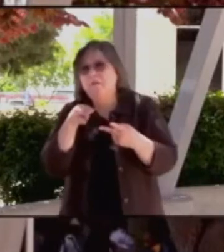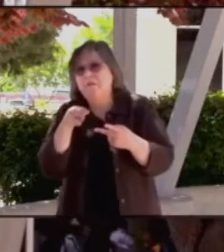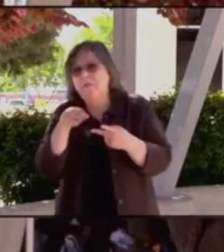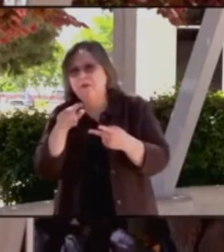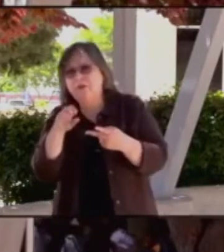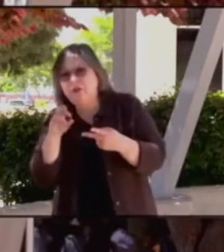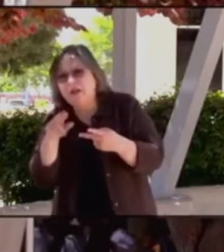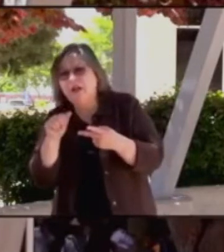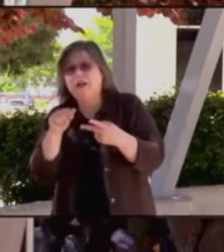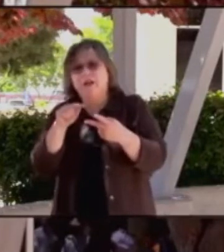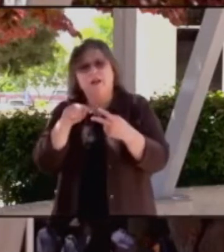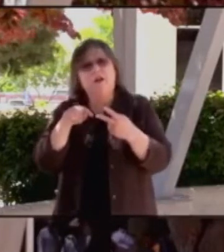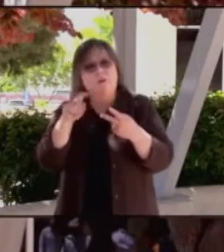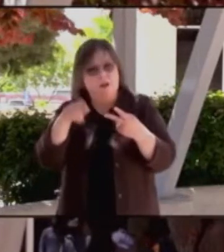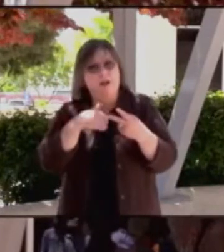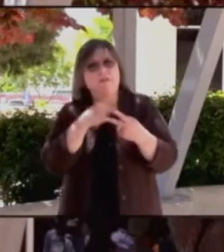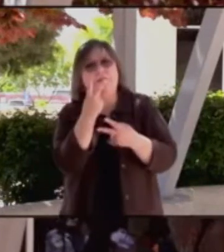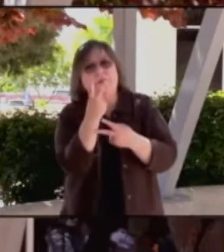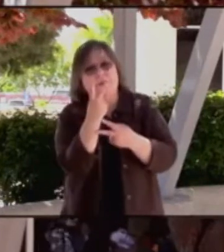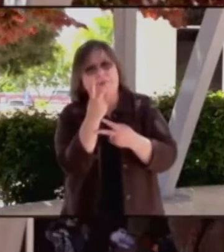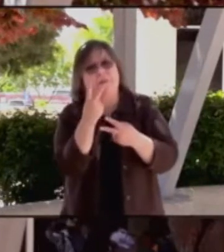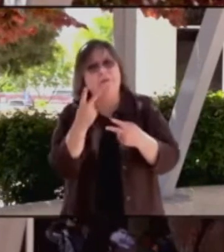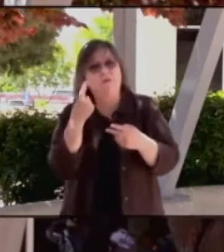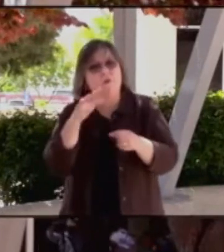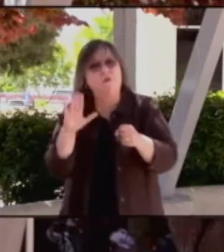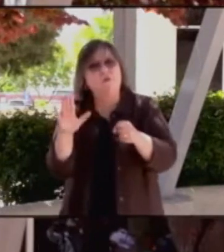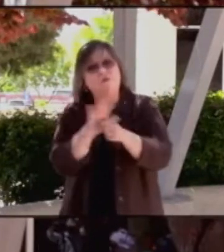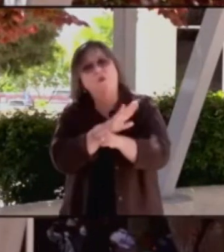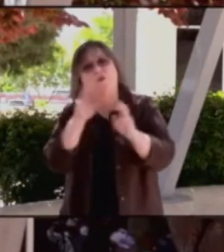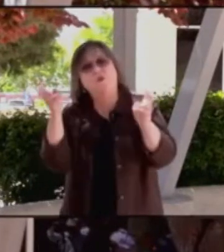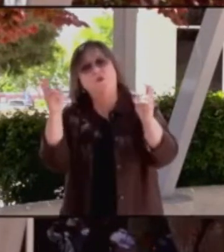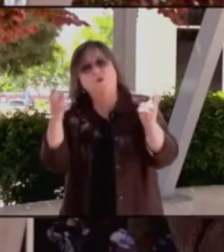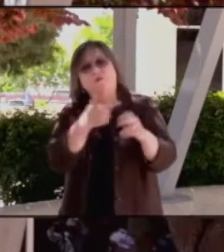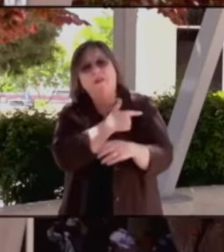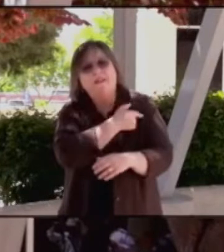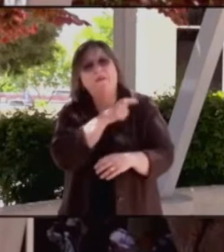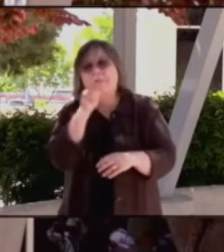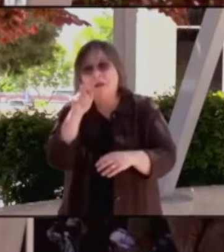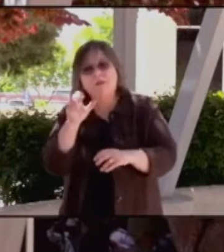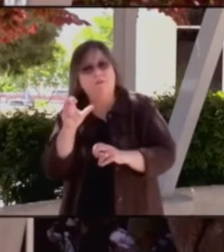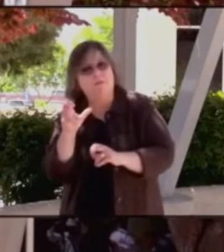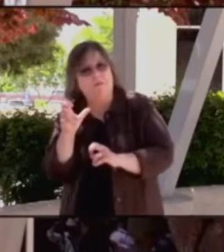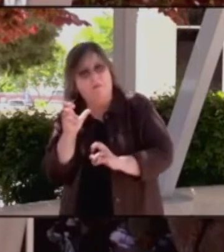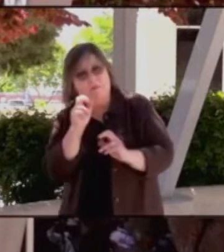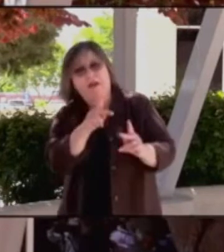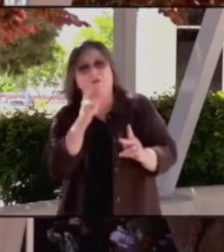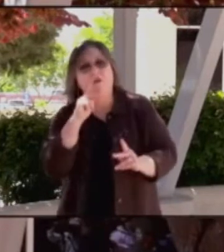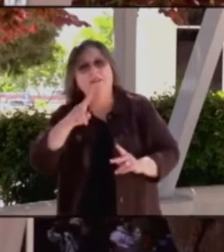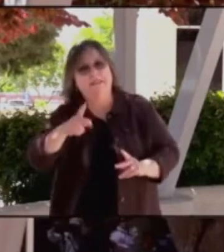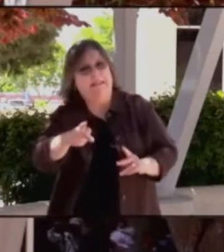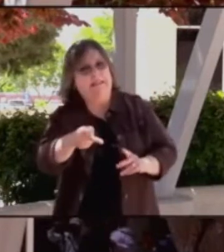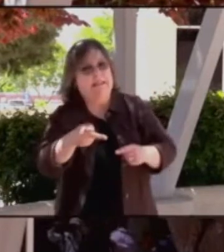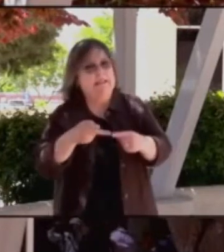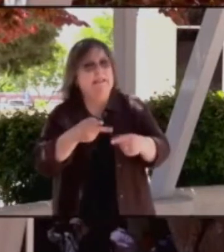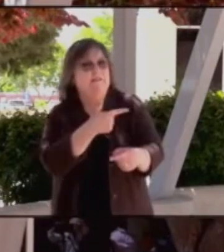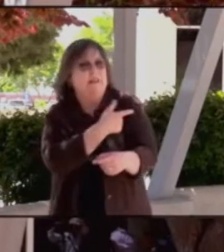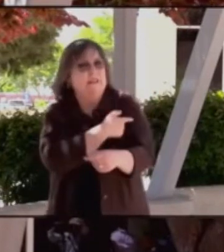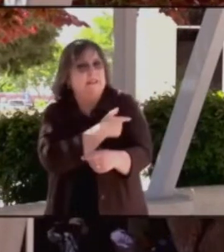rules, under the CDC guidance, and under the local order. So that's critical as well. Before beginning in Spanish, we'll take one final